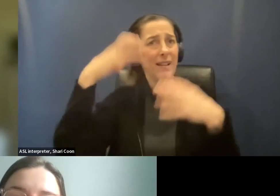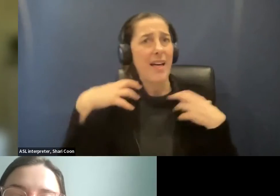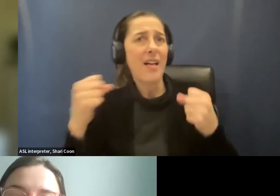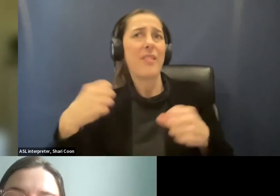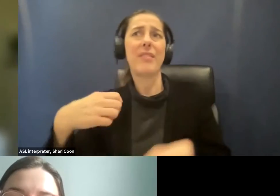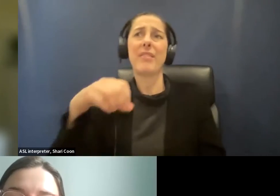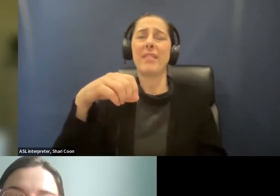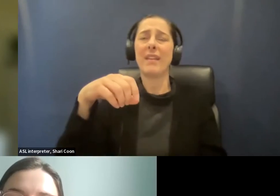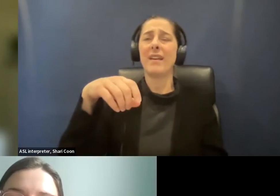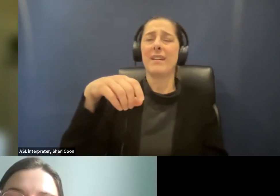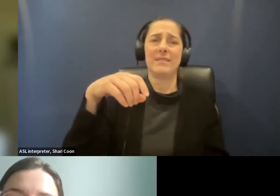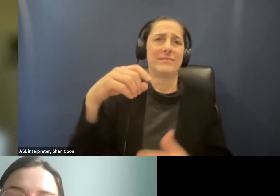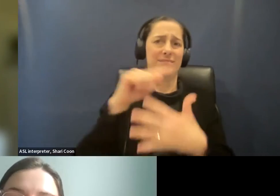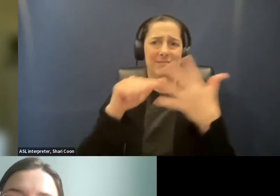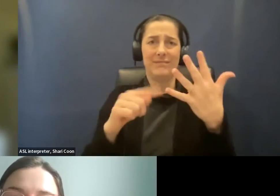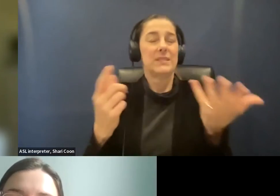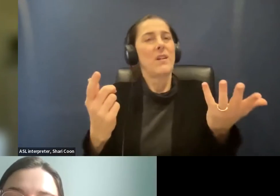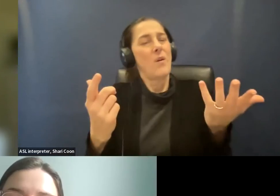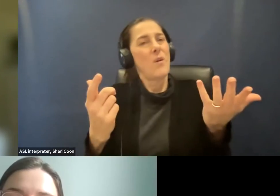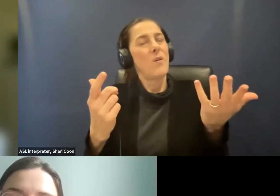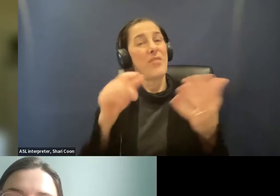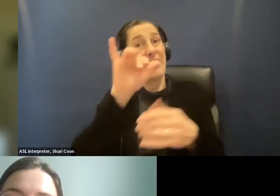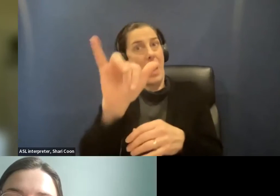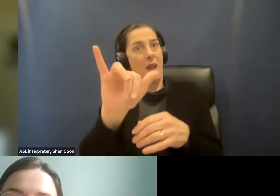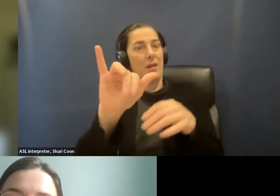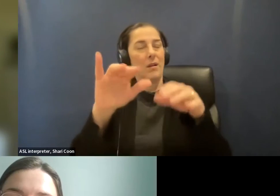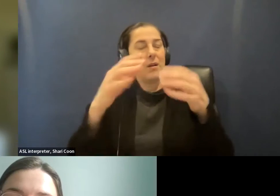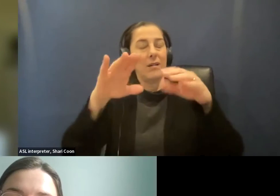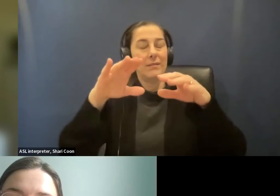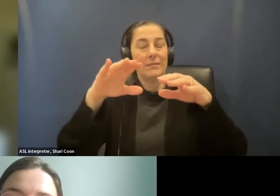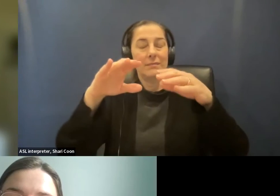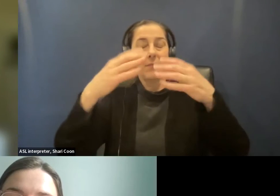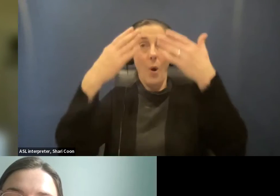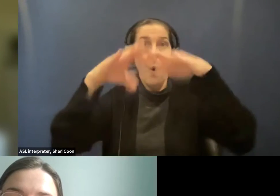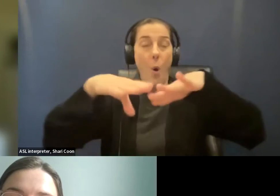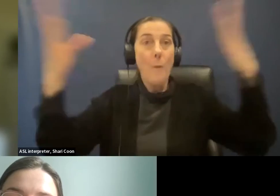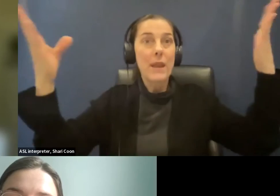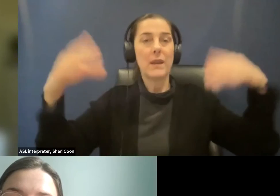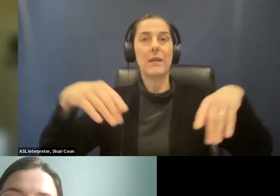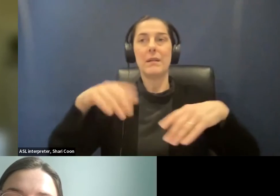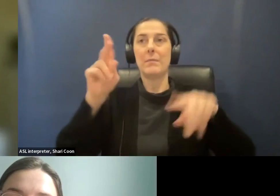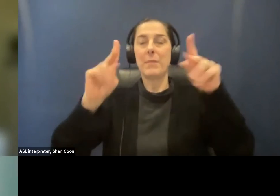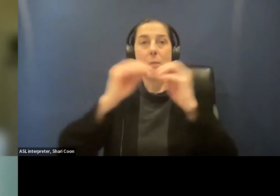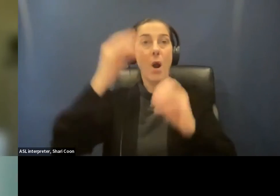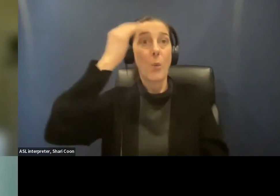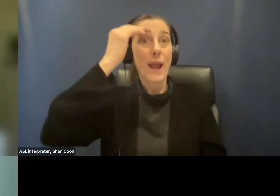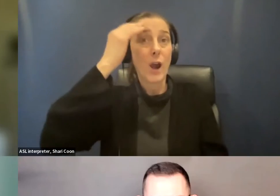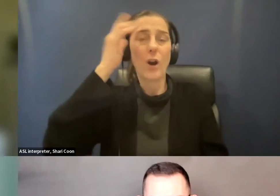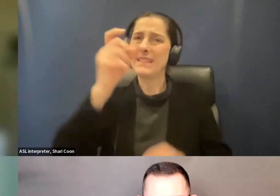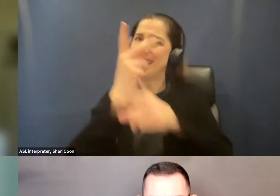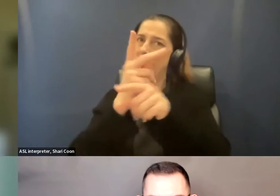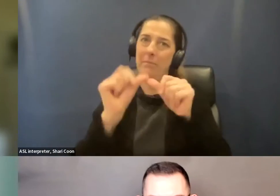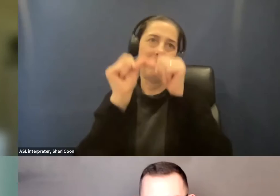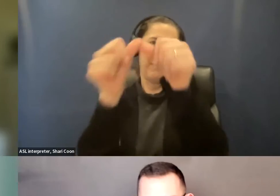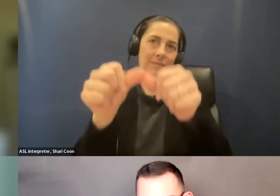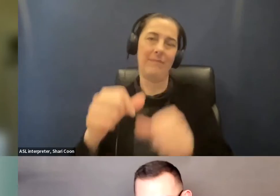that level of access. And I think that would be helpful. I'm sorry, I went on a bit of a tangent,